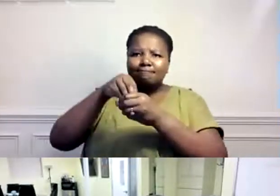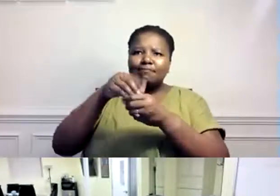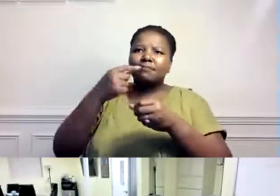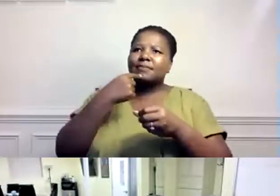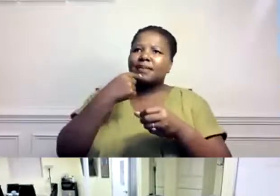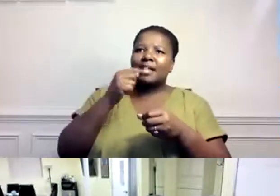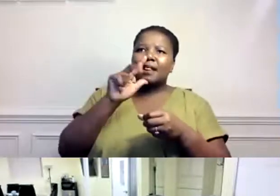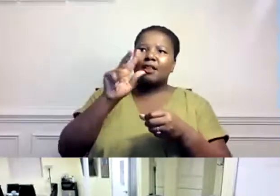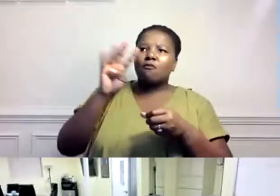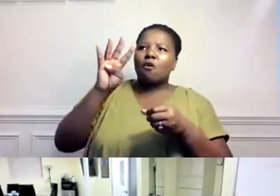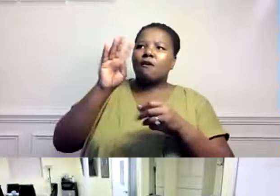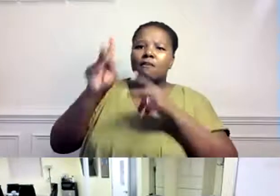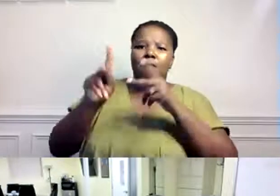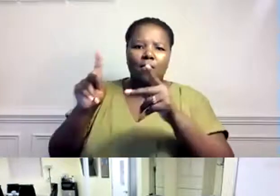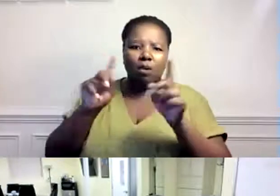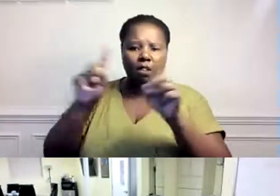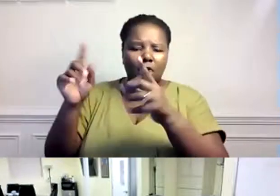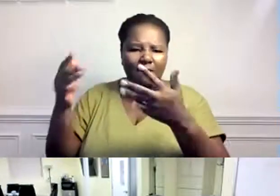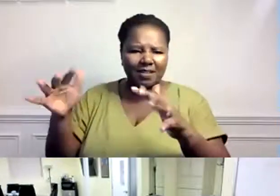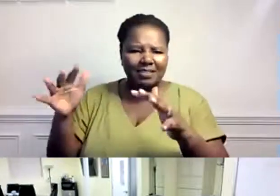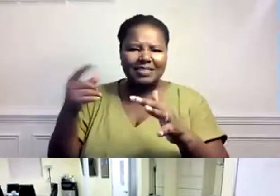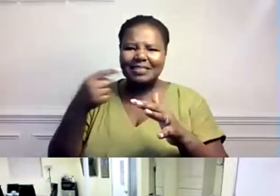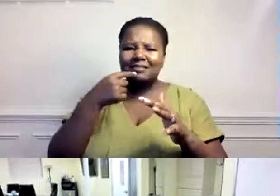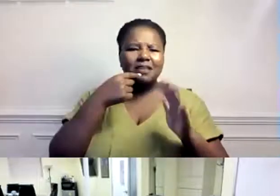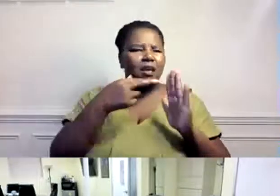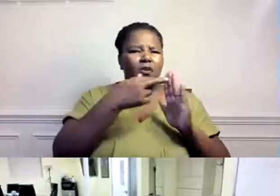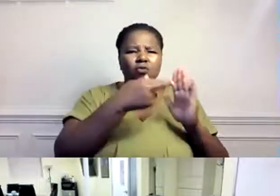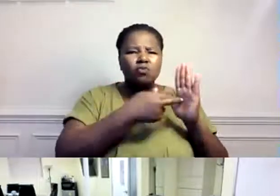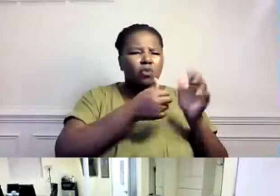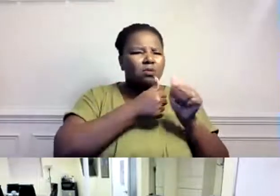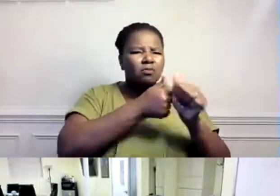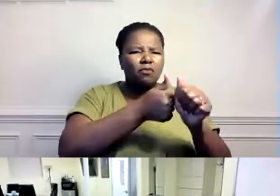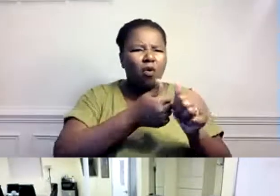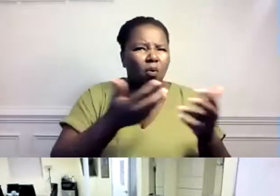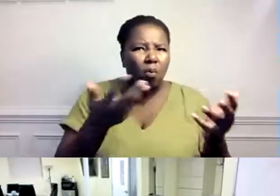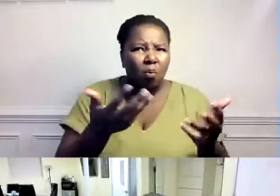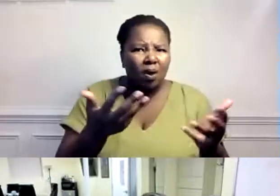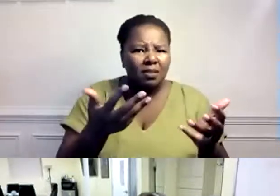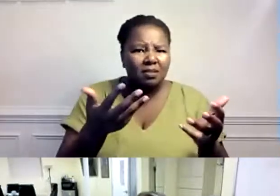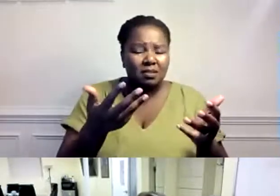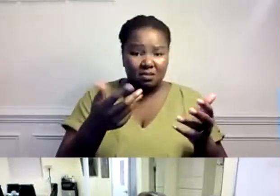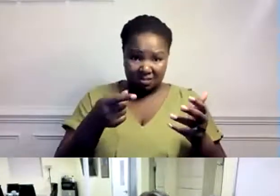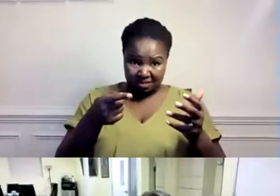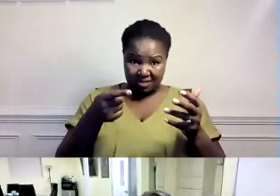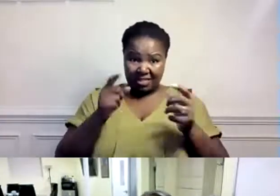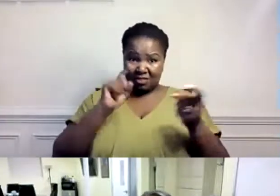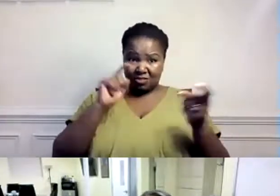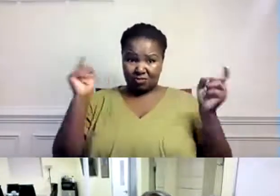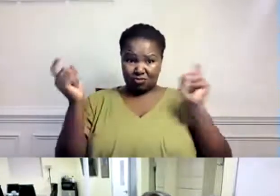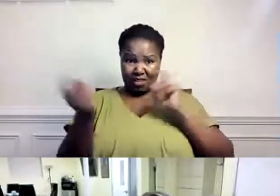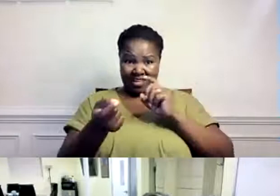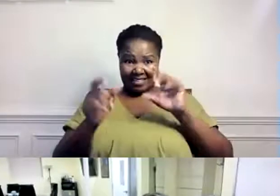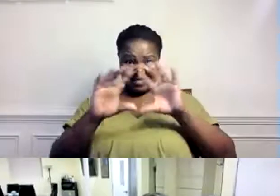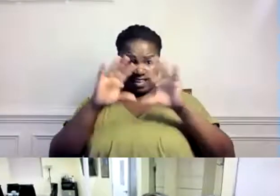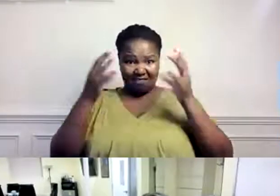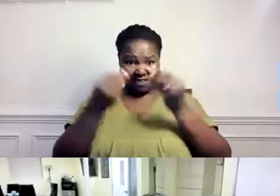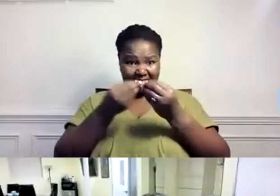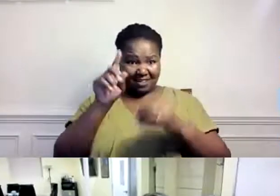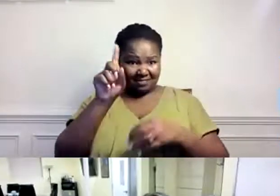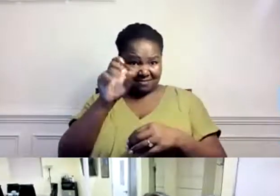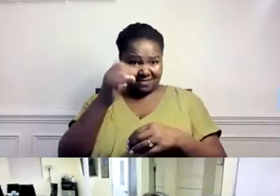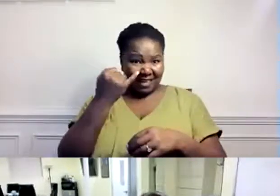What sort of protocols would you think would, again, sort of be in that frame? Does that change the dynamic, I guess is the question.